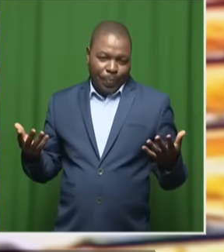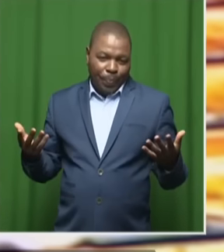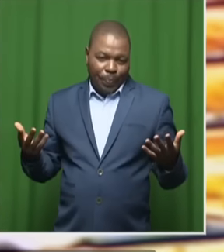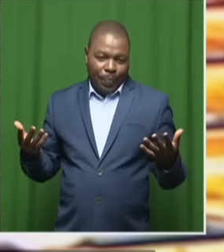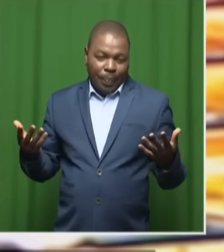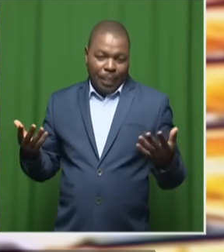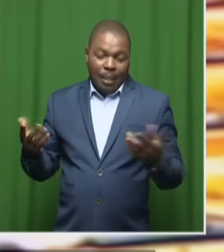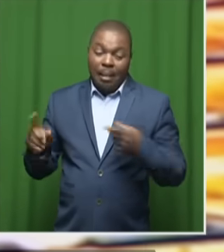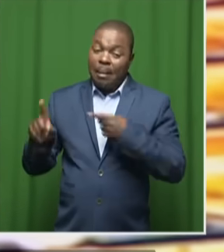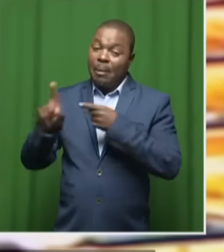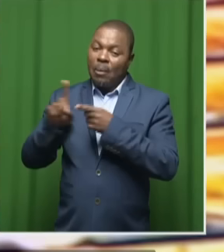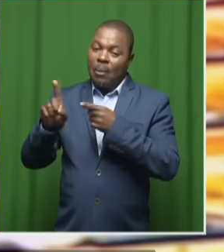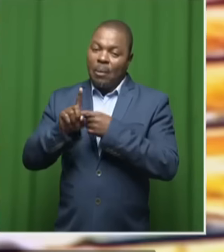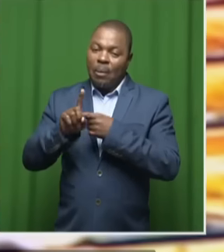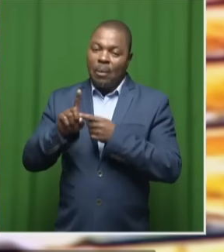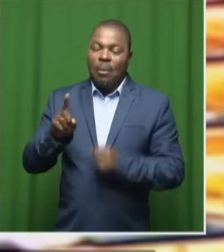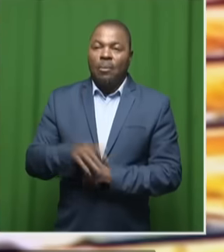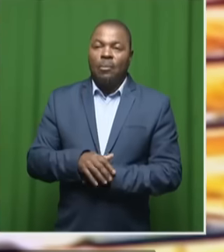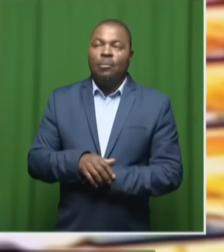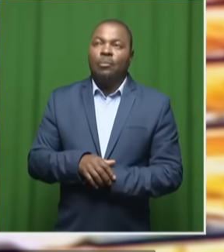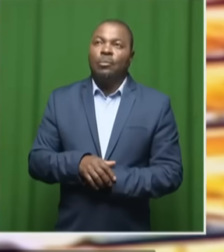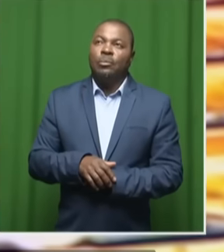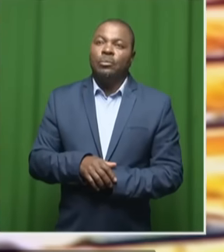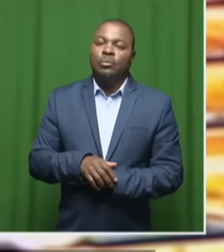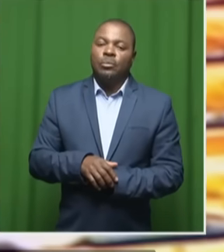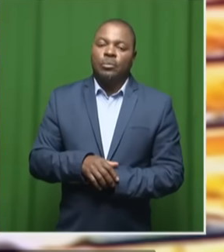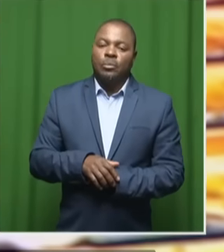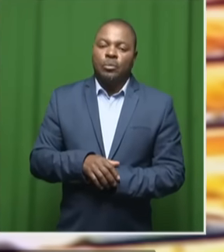his first appearance after the